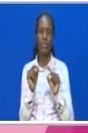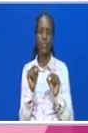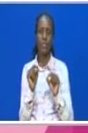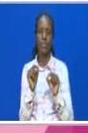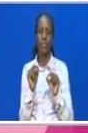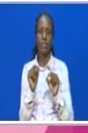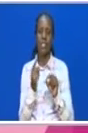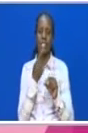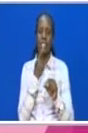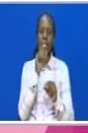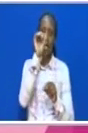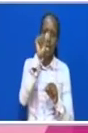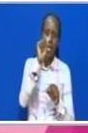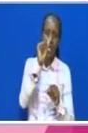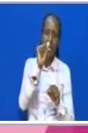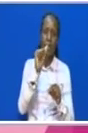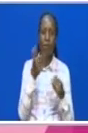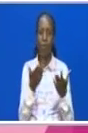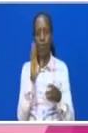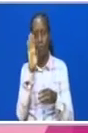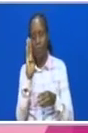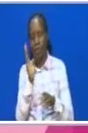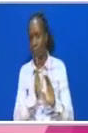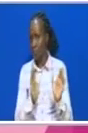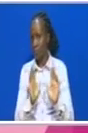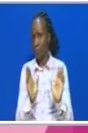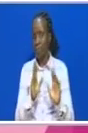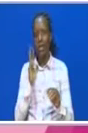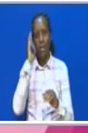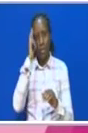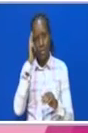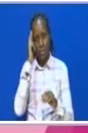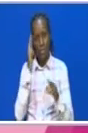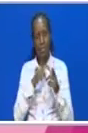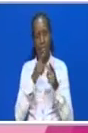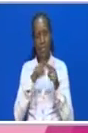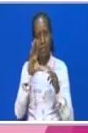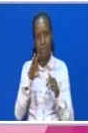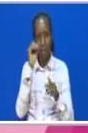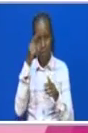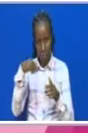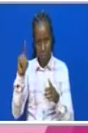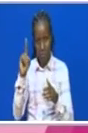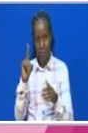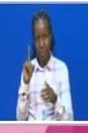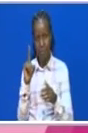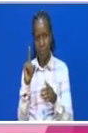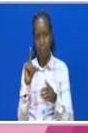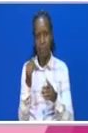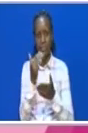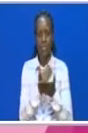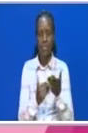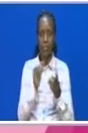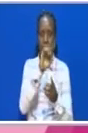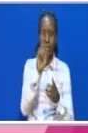Don't just say A or B or C. Reason out and pick the correct choice. In some questions, you will find